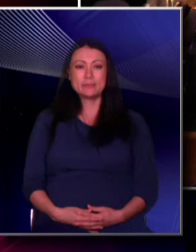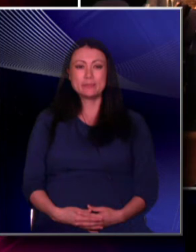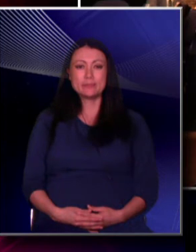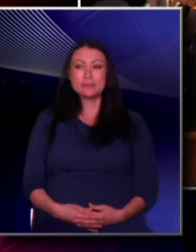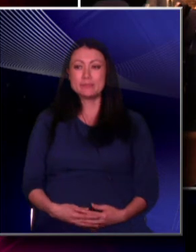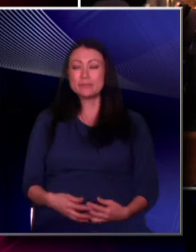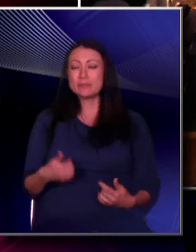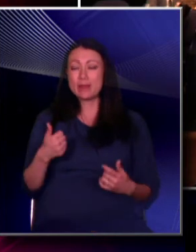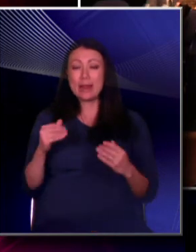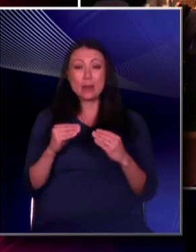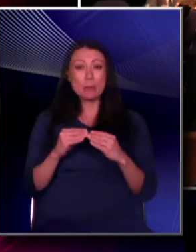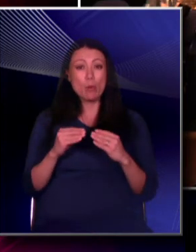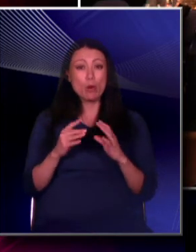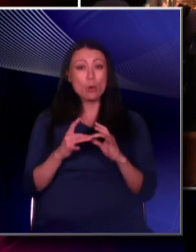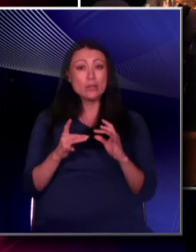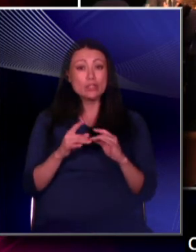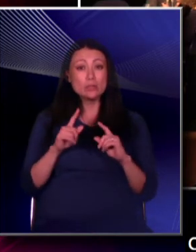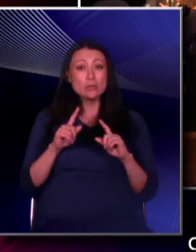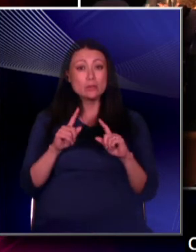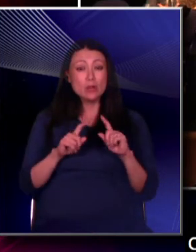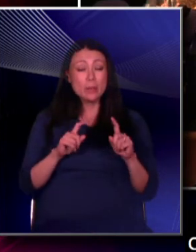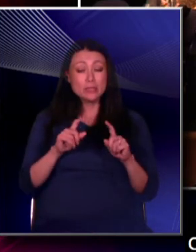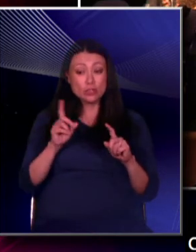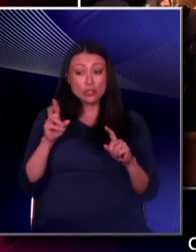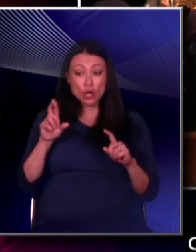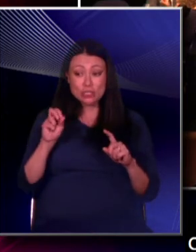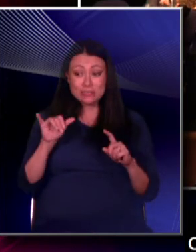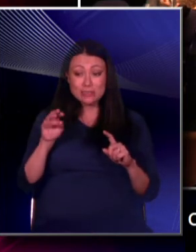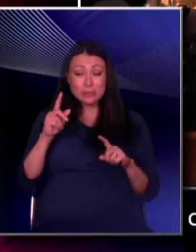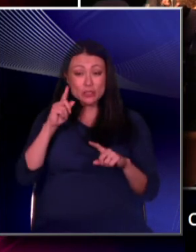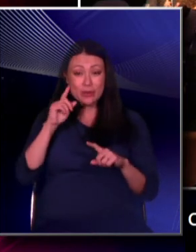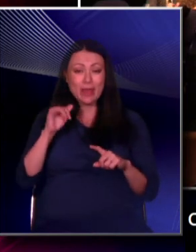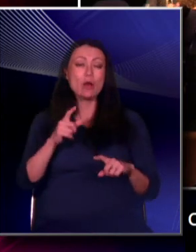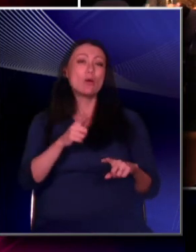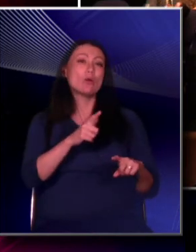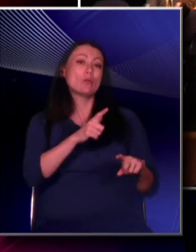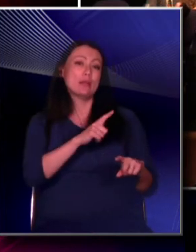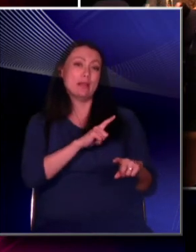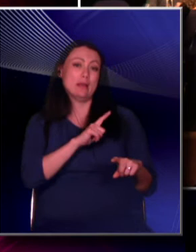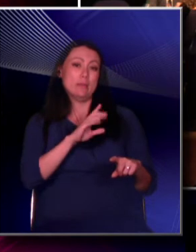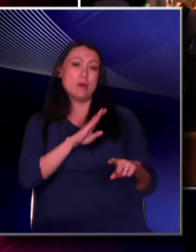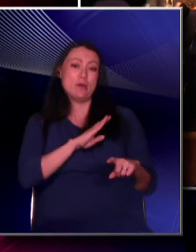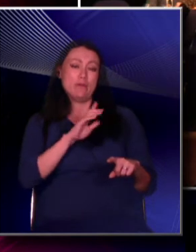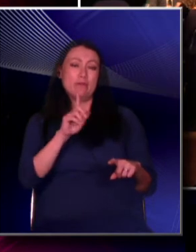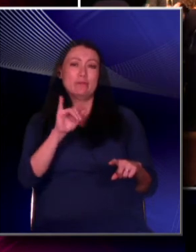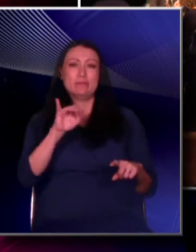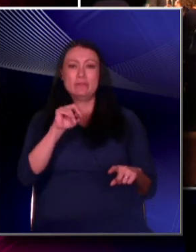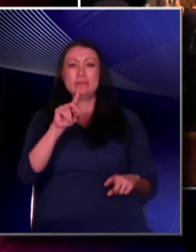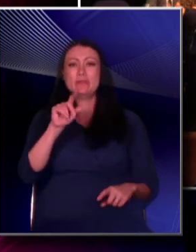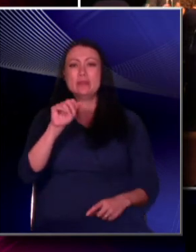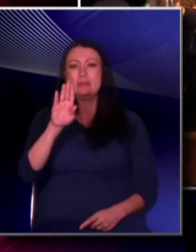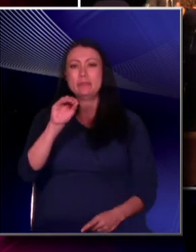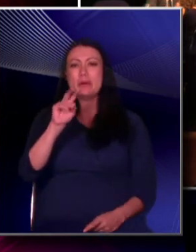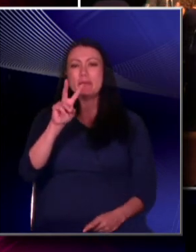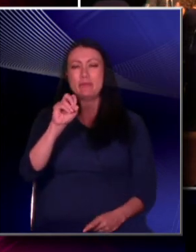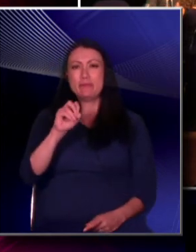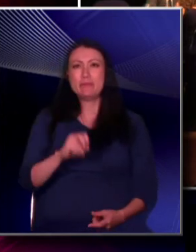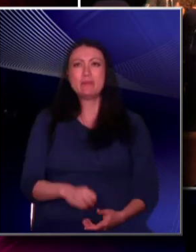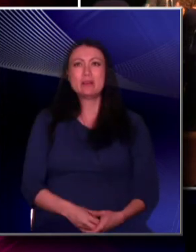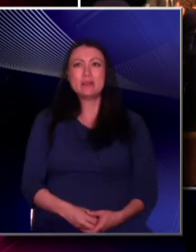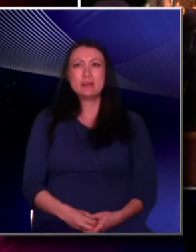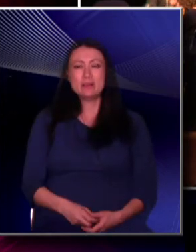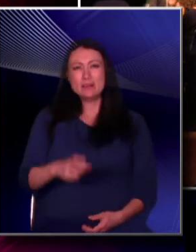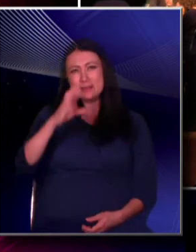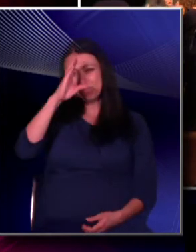Additional questions, comments? Dr. Sims, did you hear that response? This is Linda Bove. Hi, Linda. Hi, Mr.